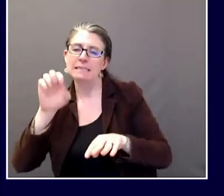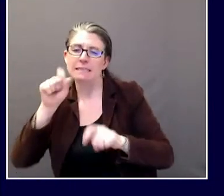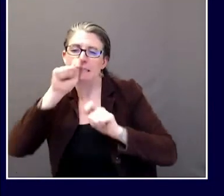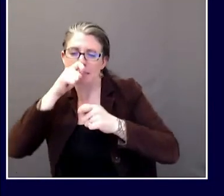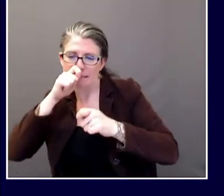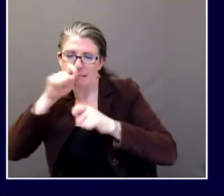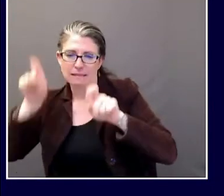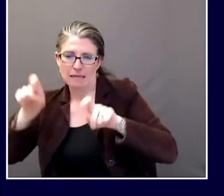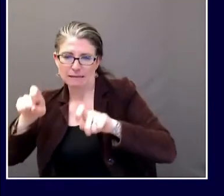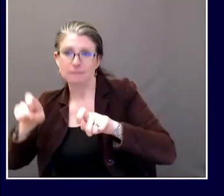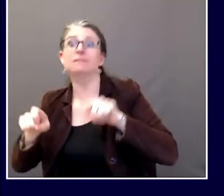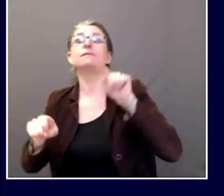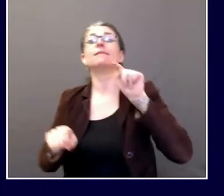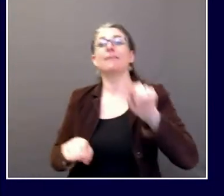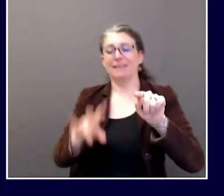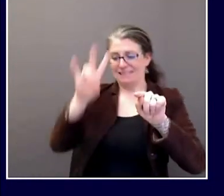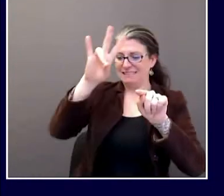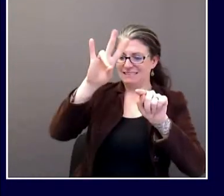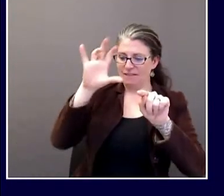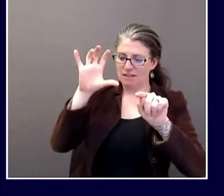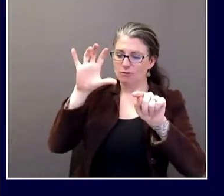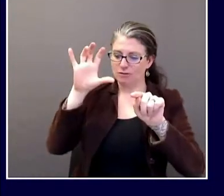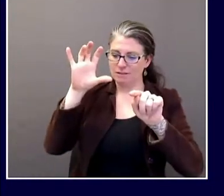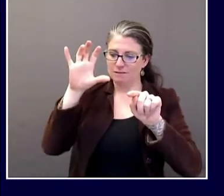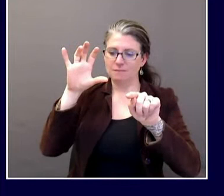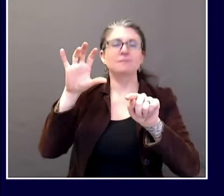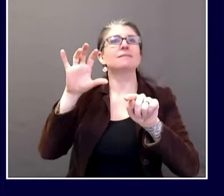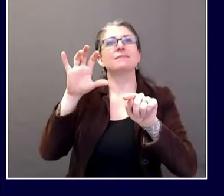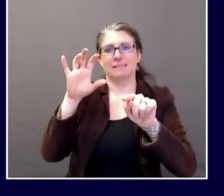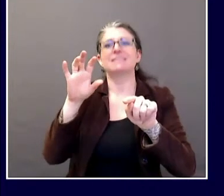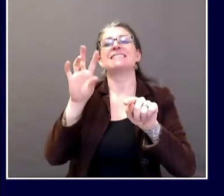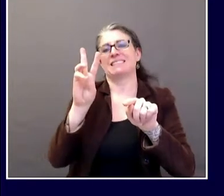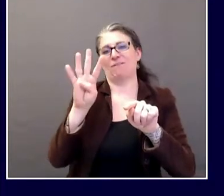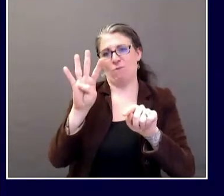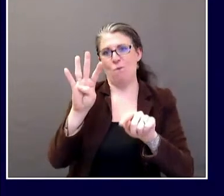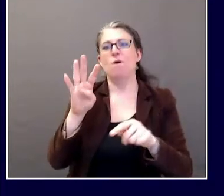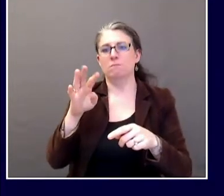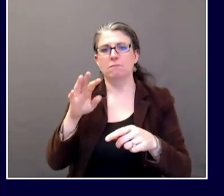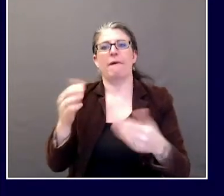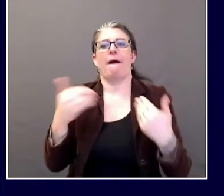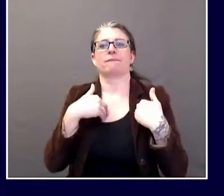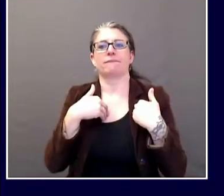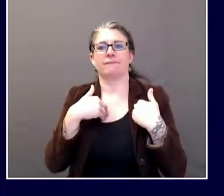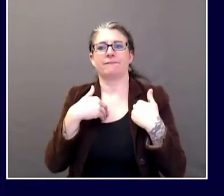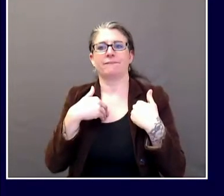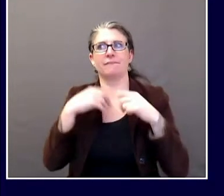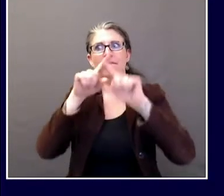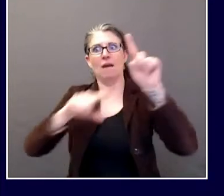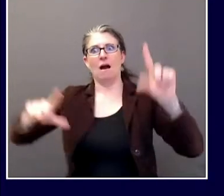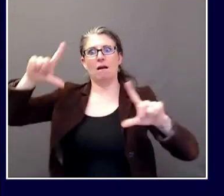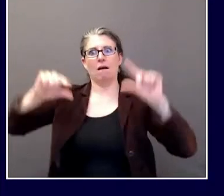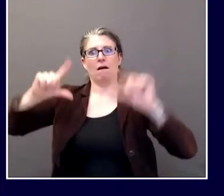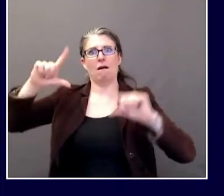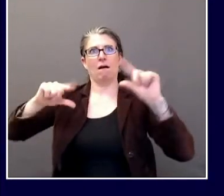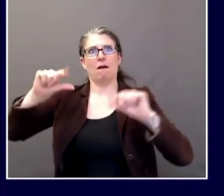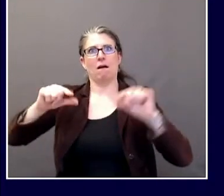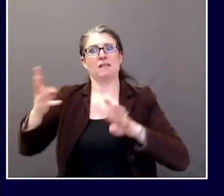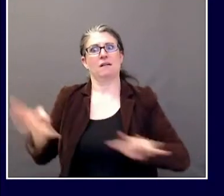Similarly, with antigen positivity rates, there's been more stability. The antigen positivity rate now stands